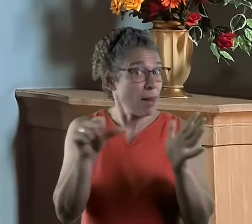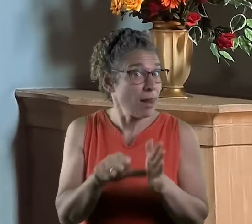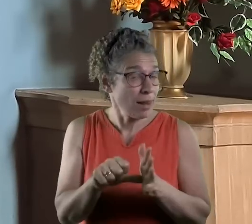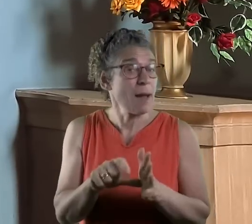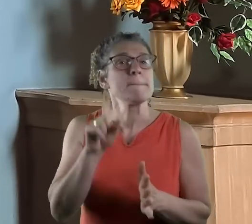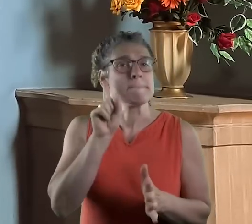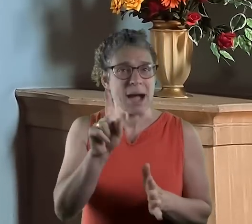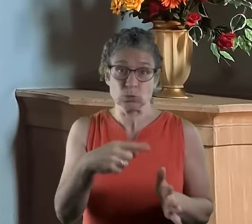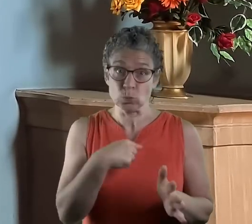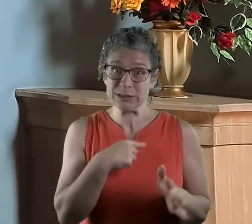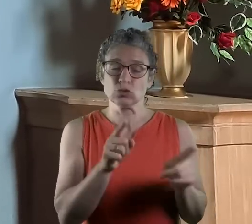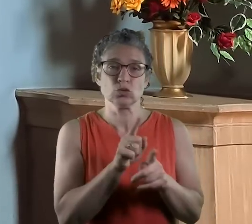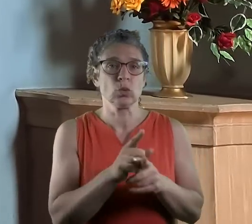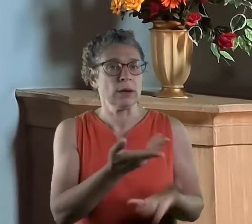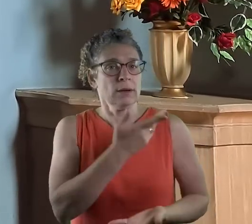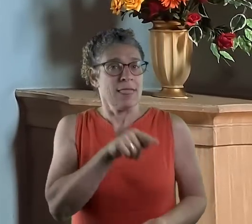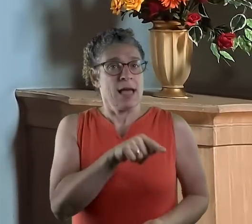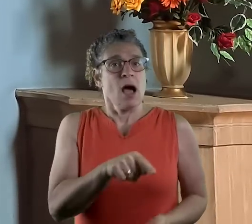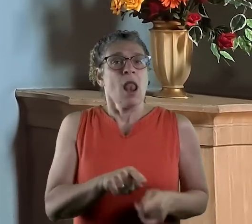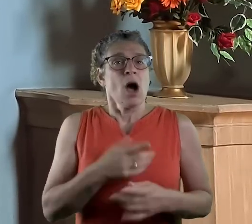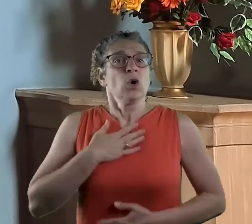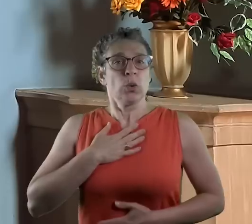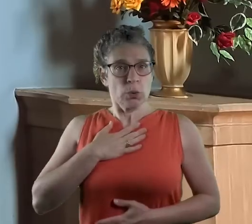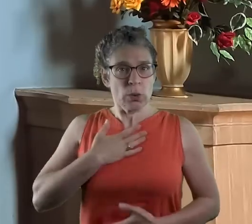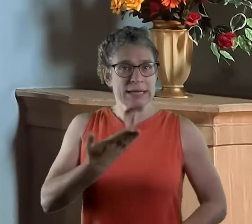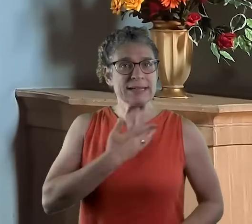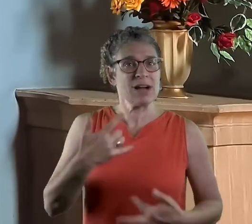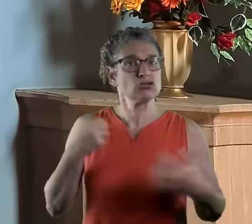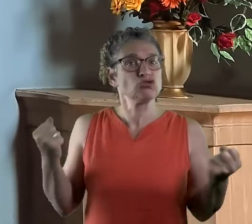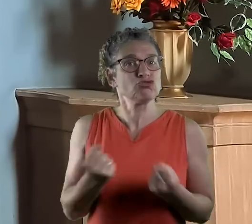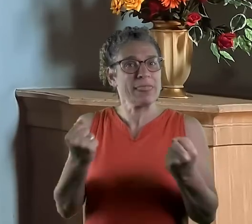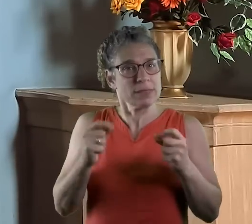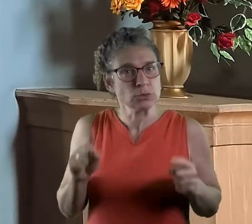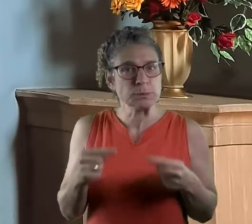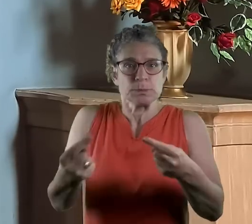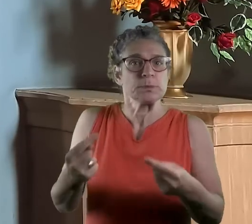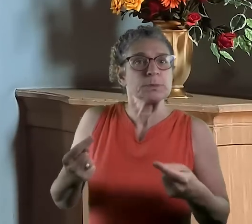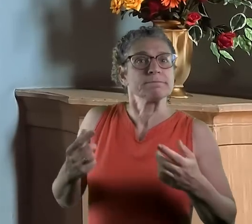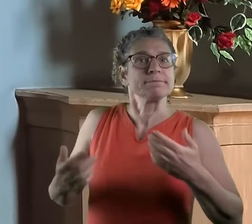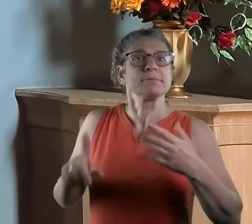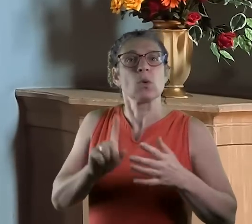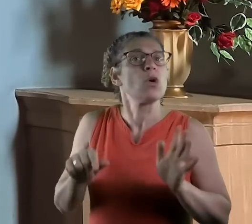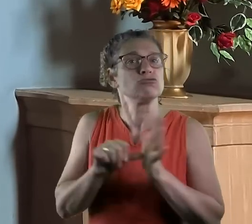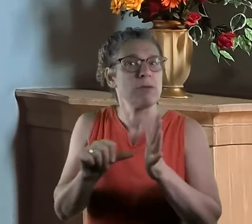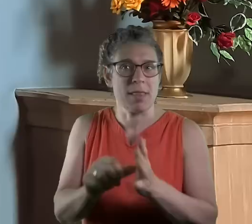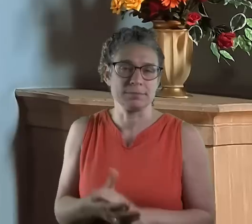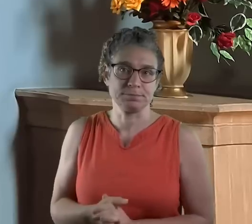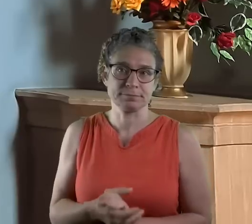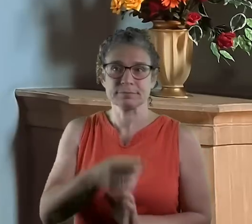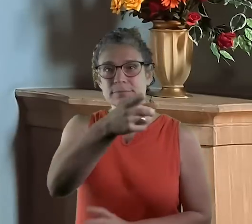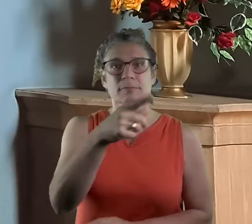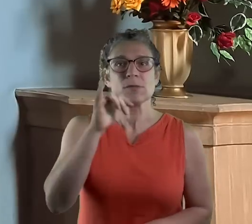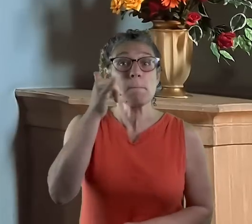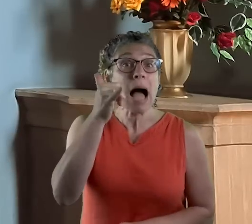too can receive today to give us strength to face our own troubles. We may be watching